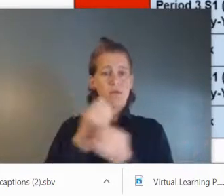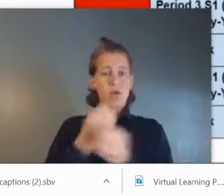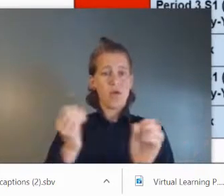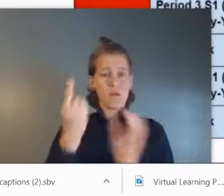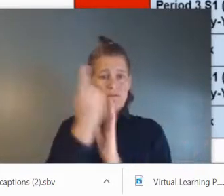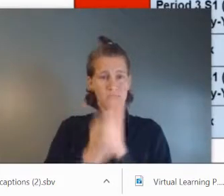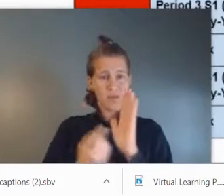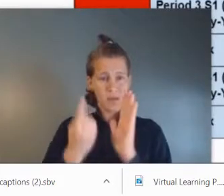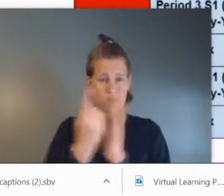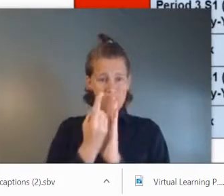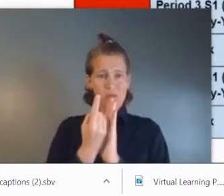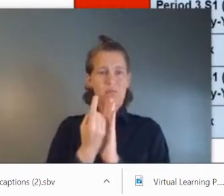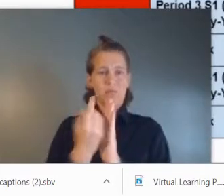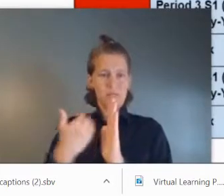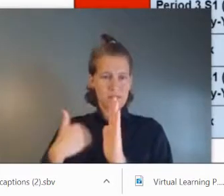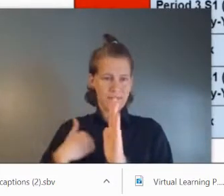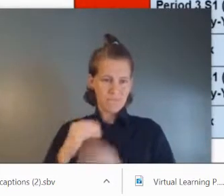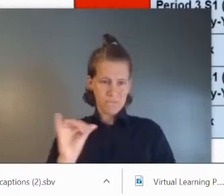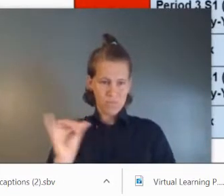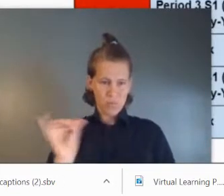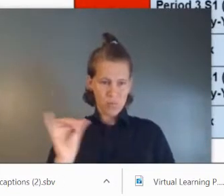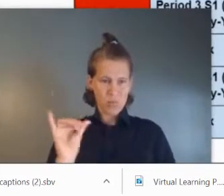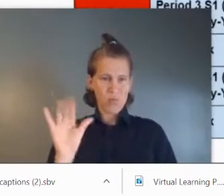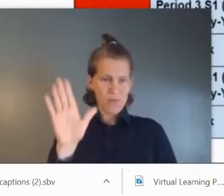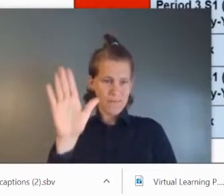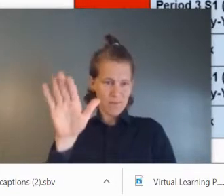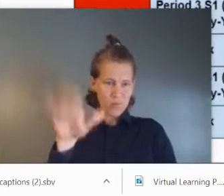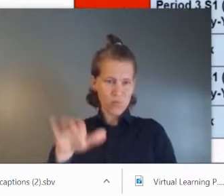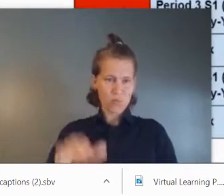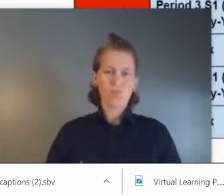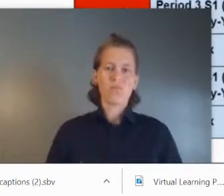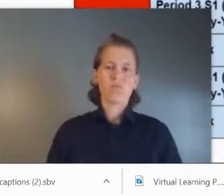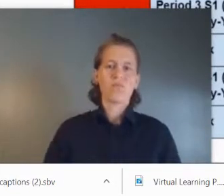from 1 to 2.30, and again from 2.30 to 4.